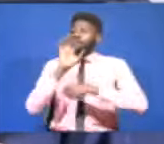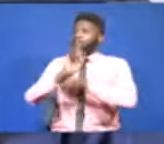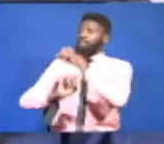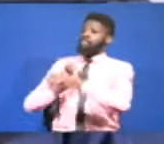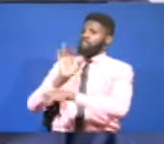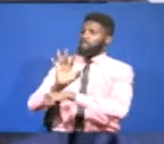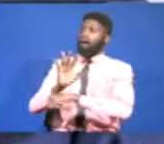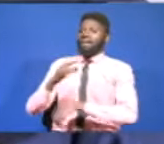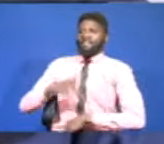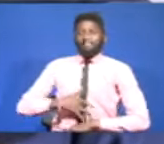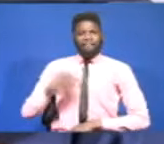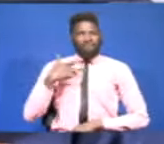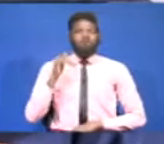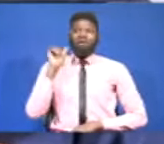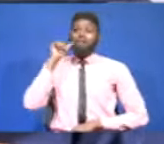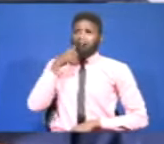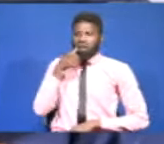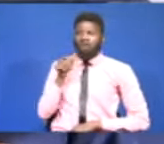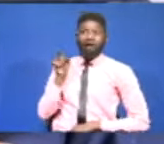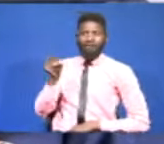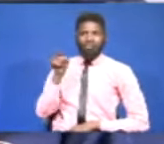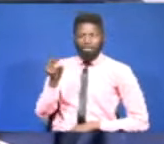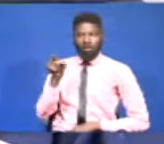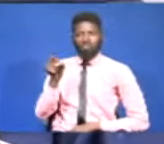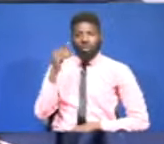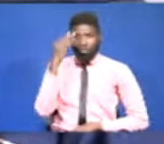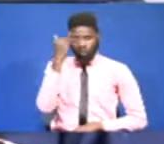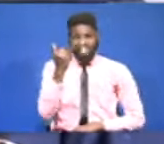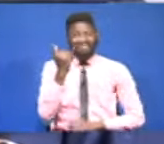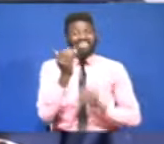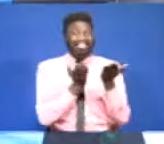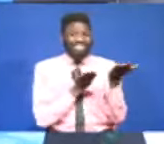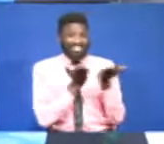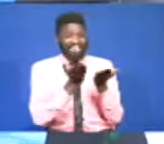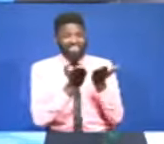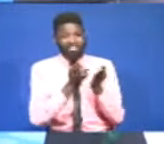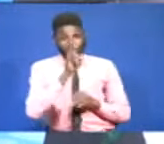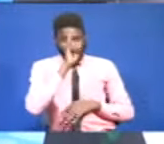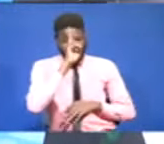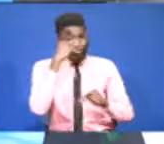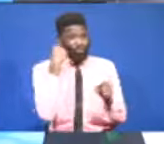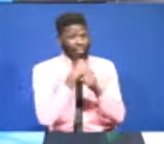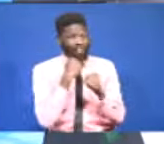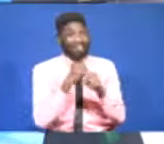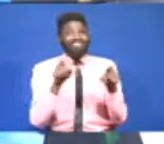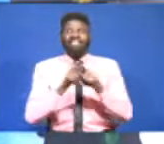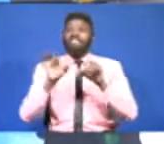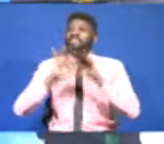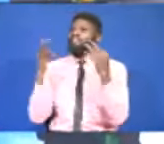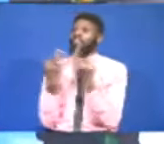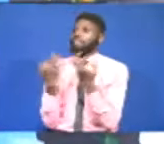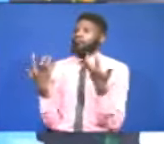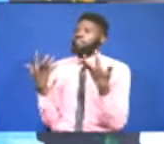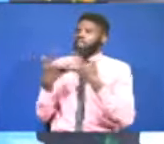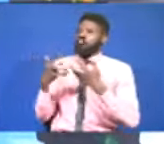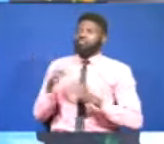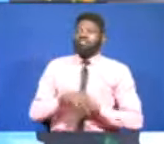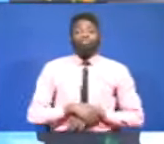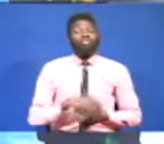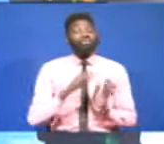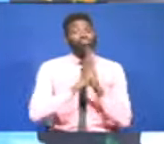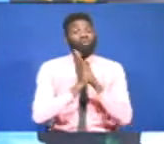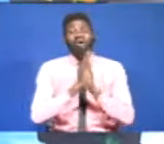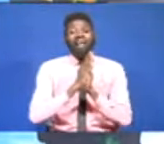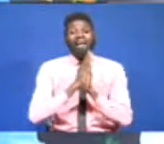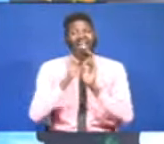and go into because service work and family are very related. This story talks about the police, the soldiers, the